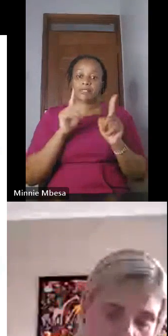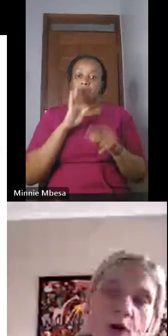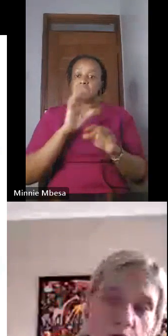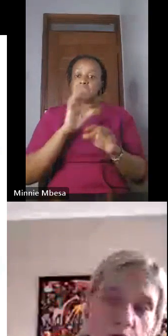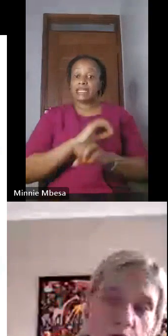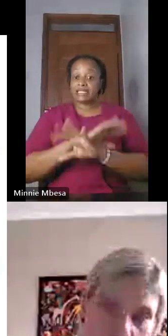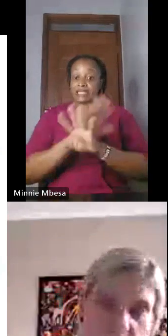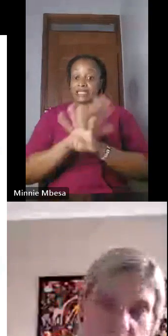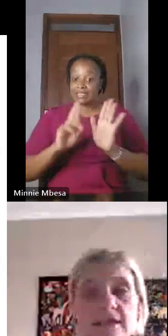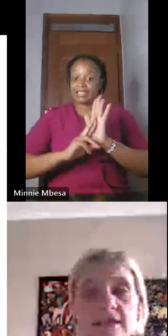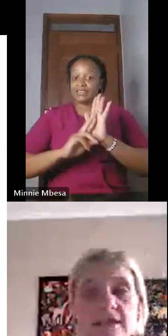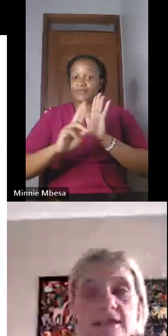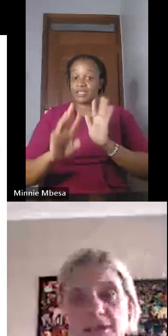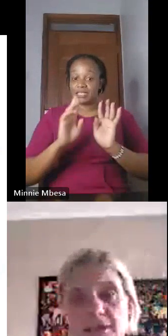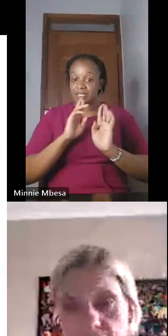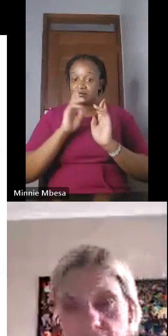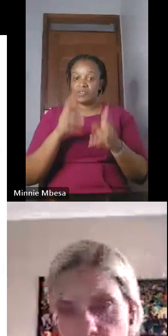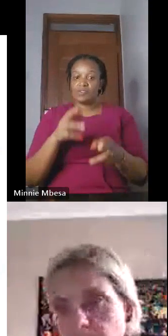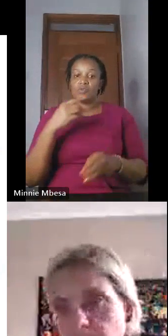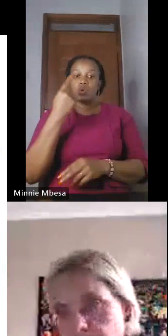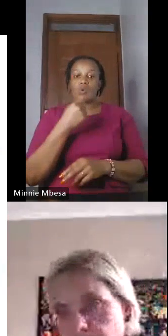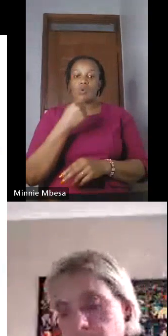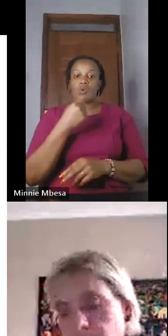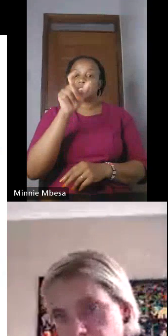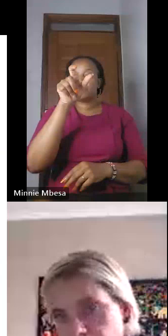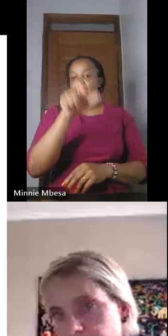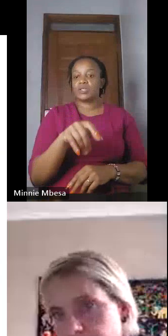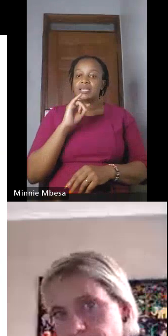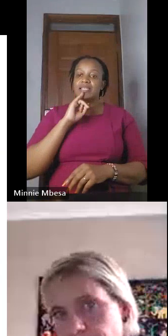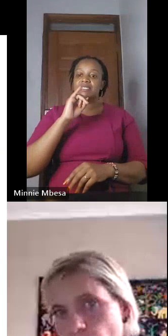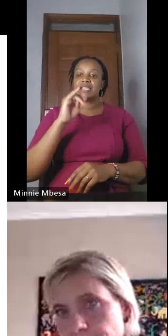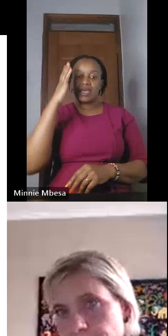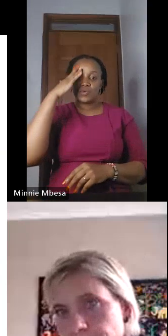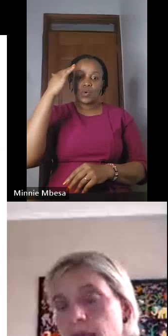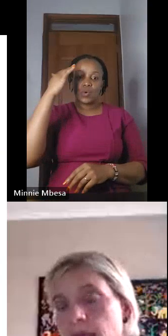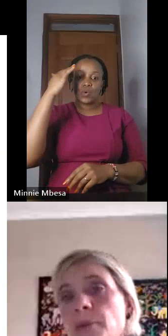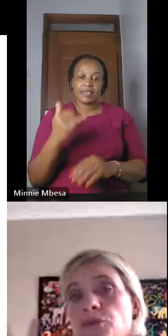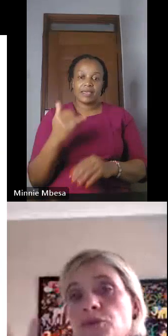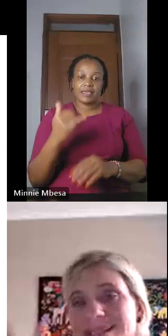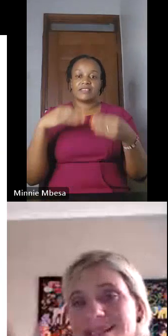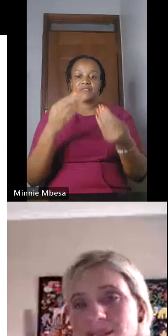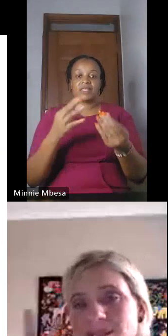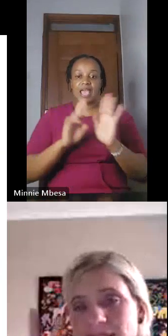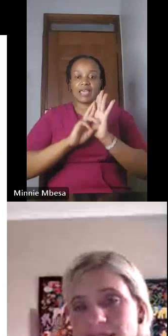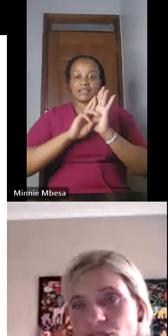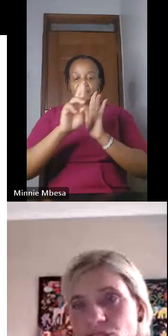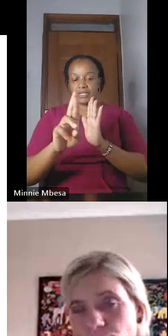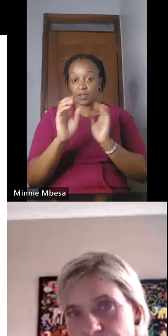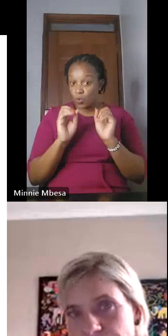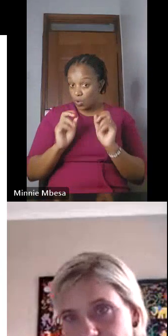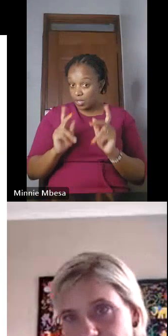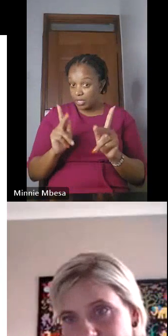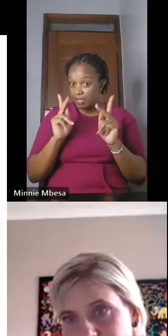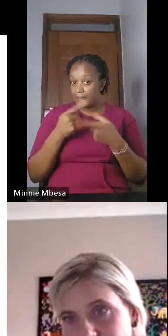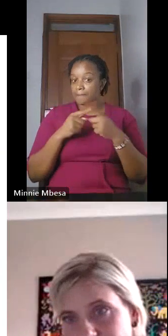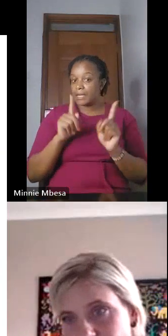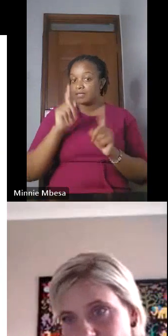report who this person is and why they're giving you a reference. Okay. Okay, But you okay. must submit